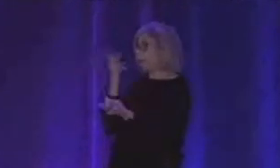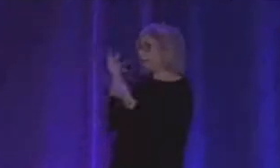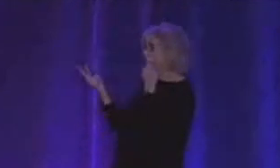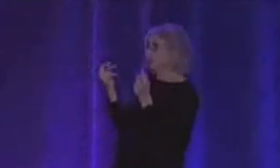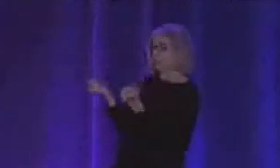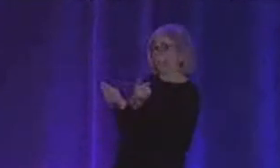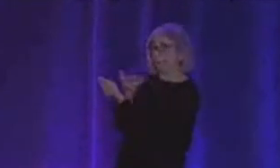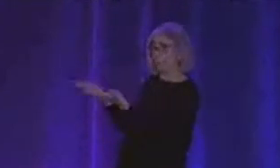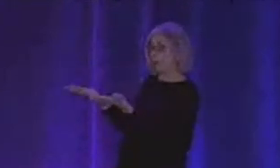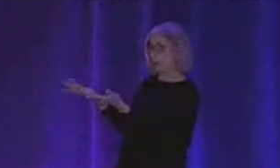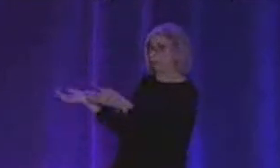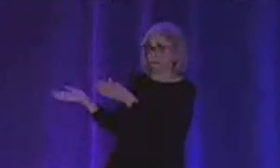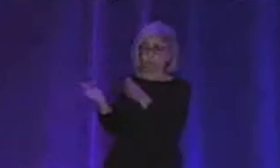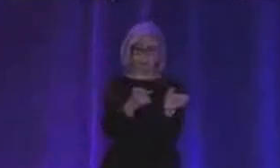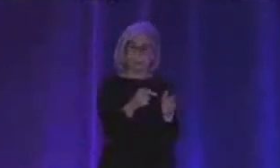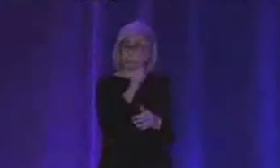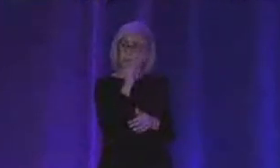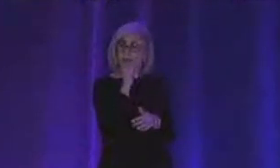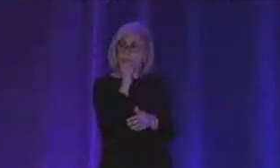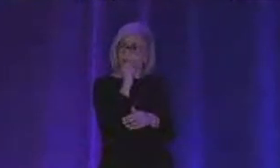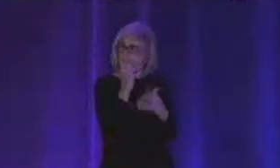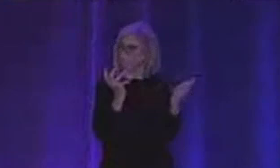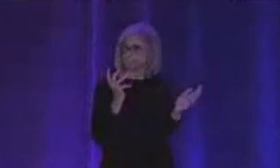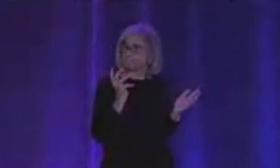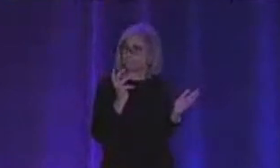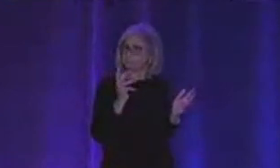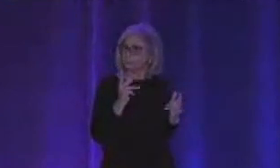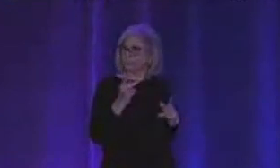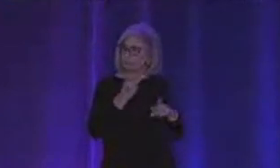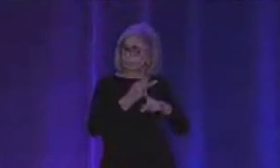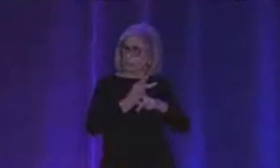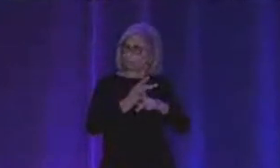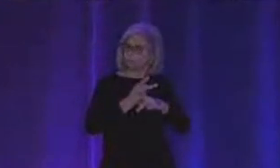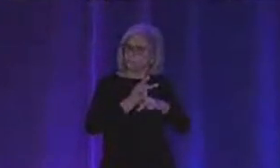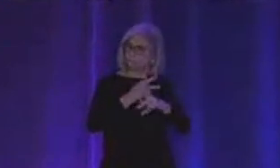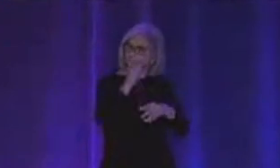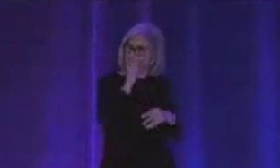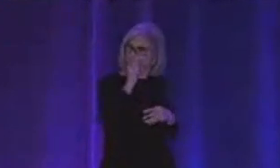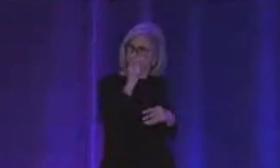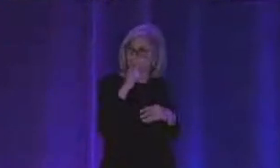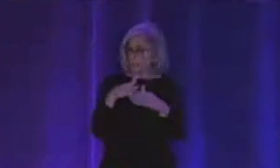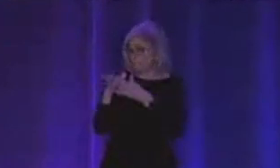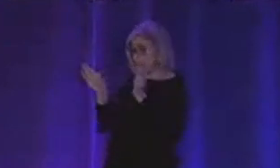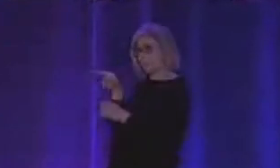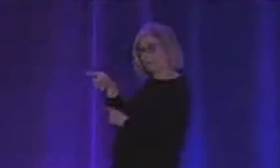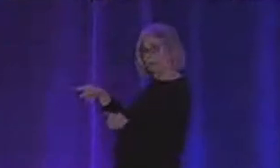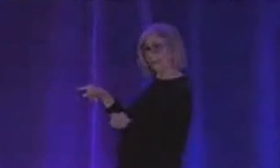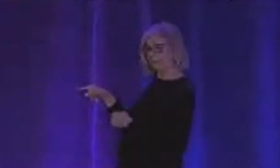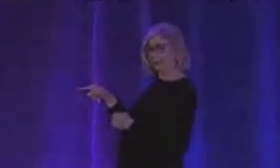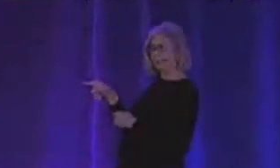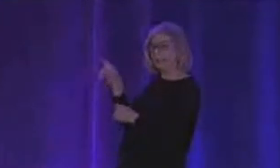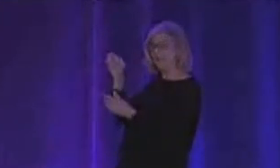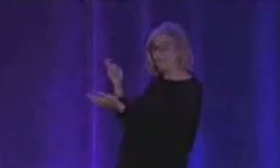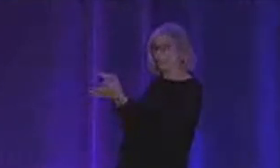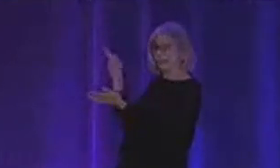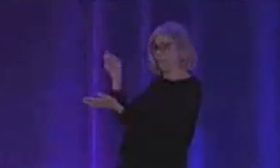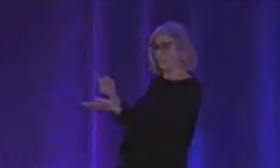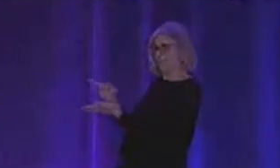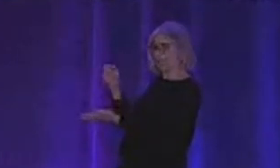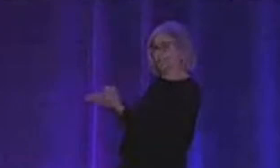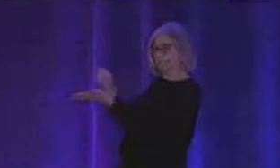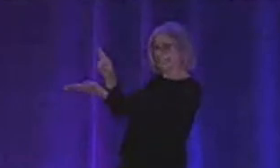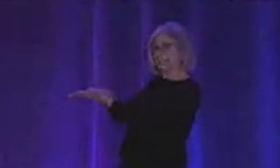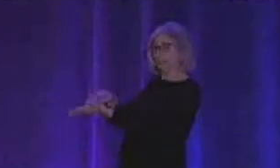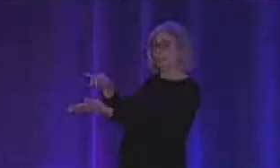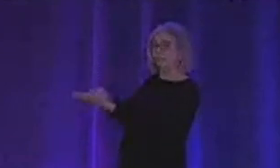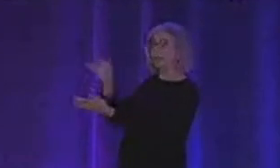everyone. The private key is secret and should be kept on the authenticator. The public key verifies signatures